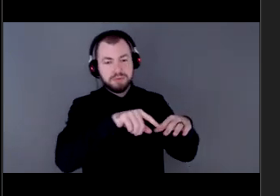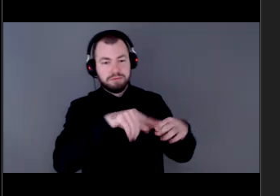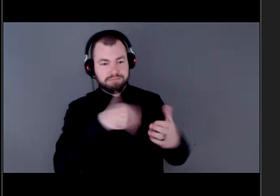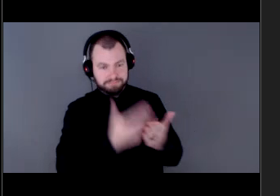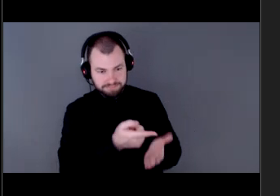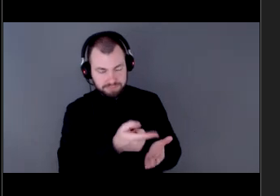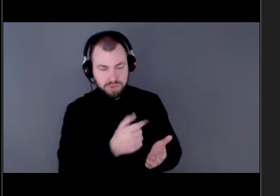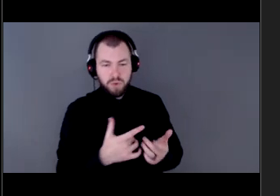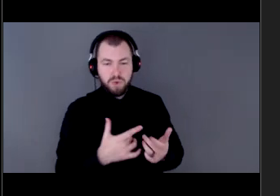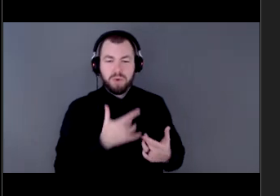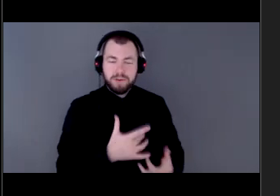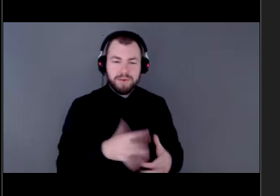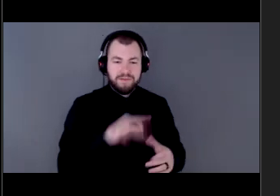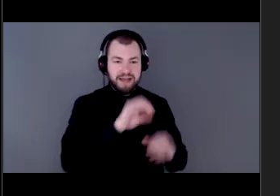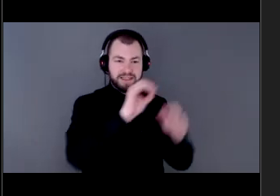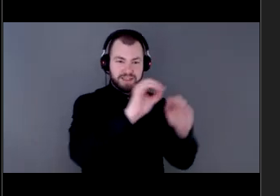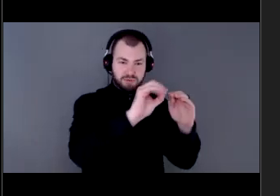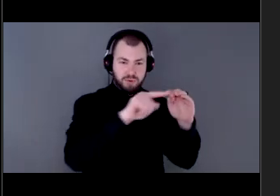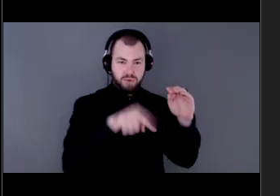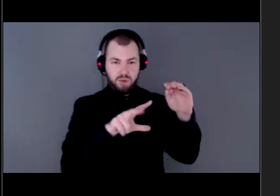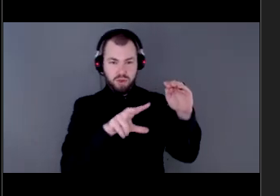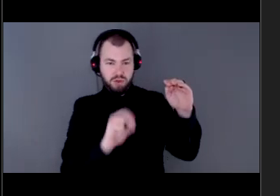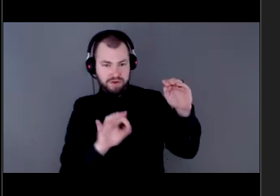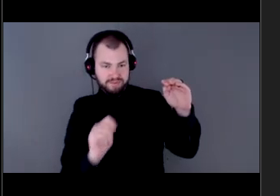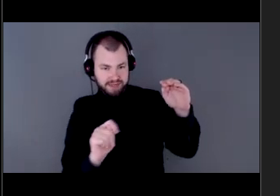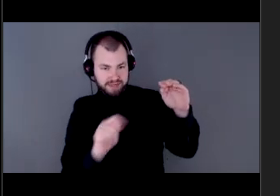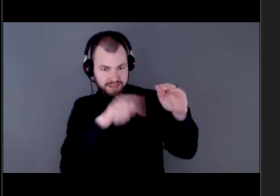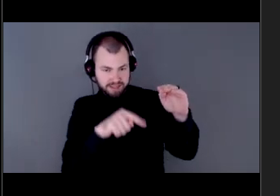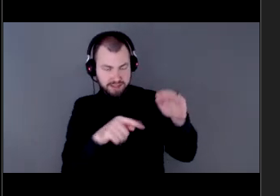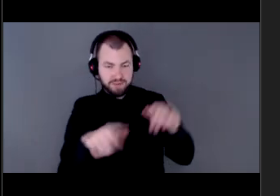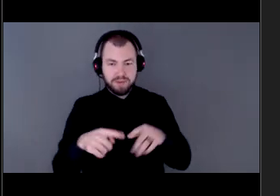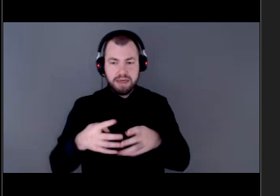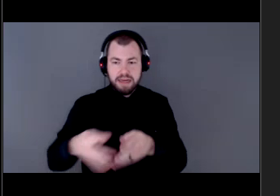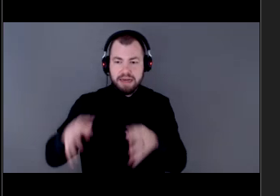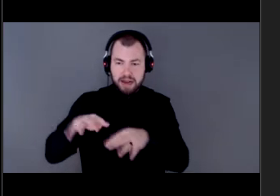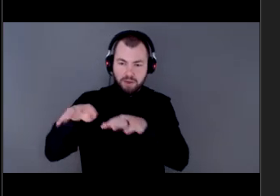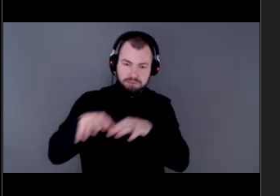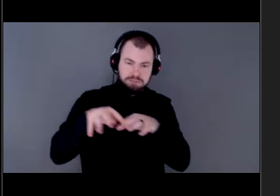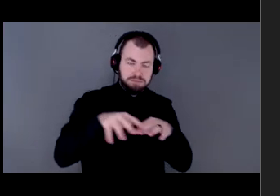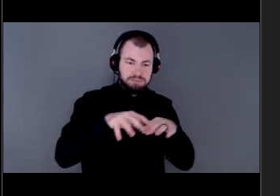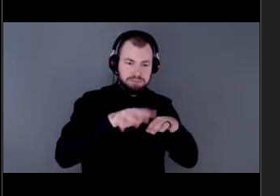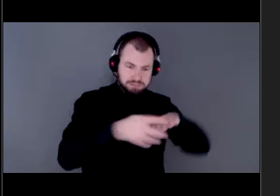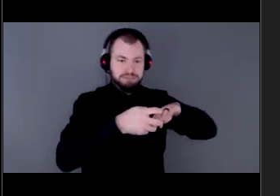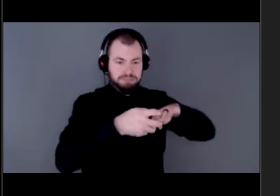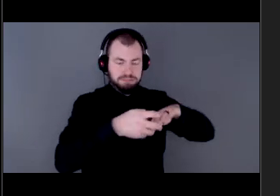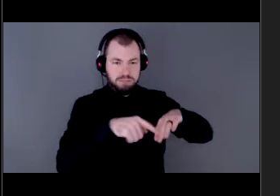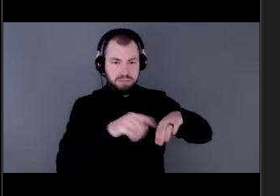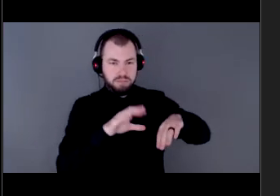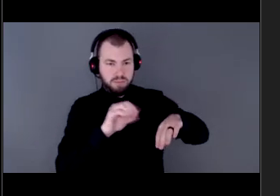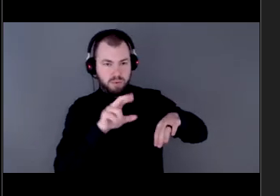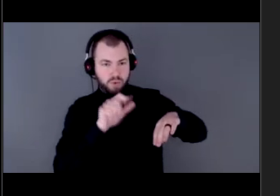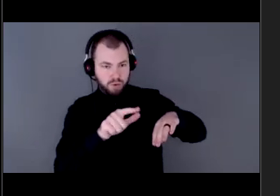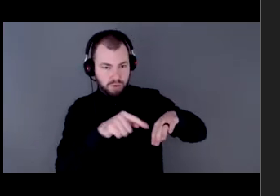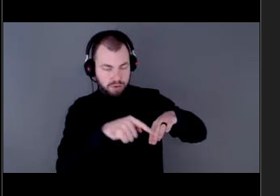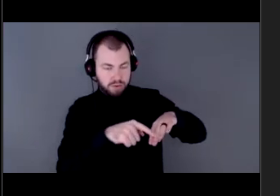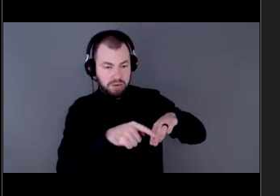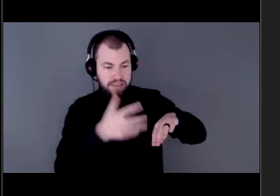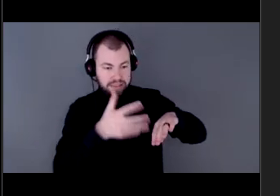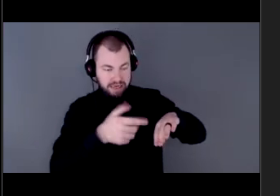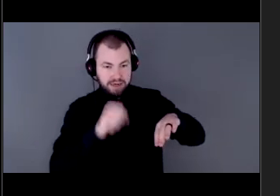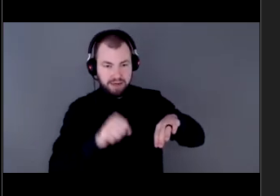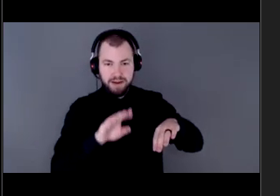0 and 30 feet. As a net washes in, it snags up on the coral. And as it becomes stationary, it can biofoul and grow